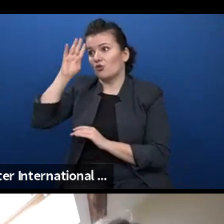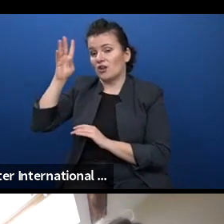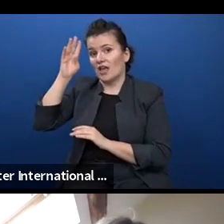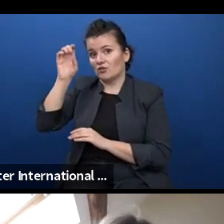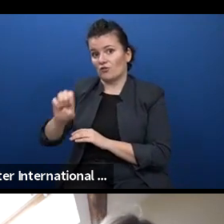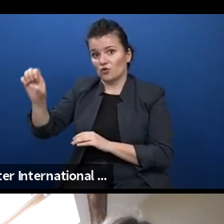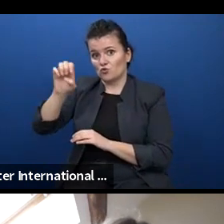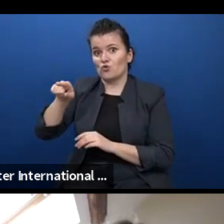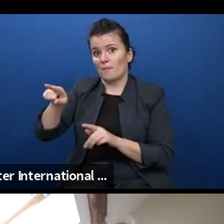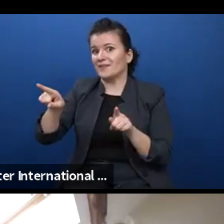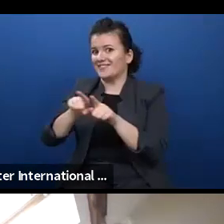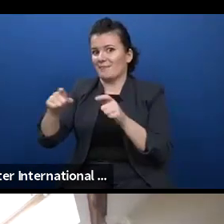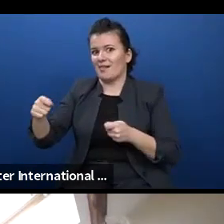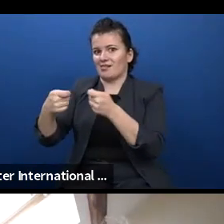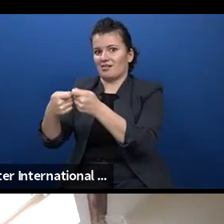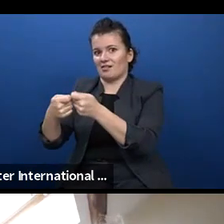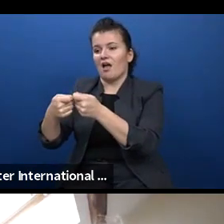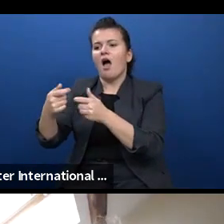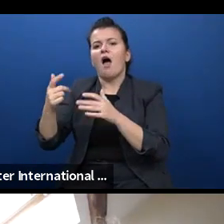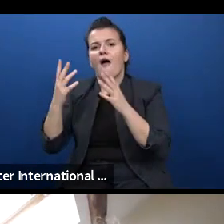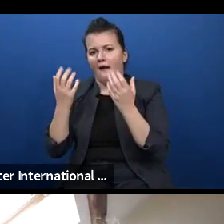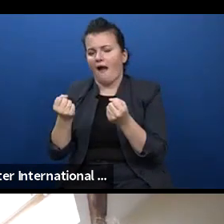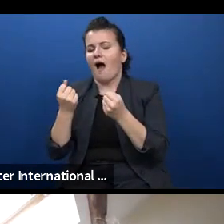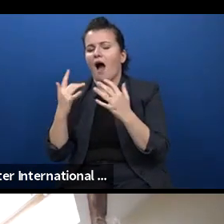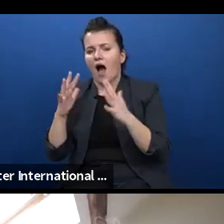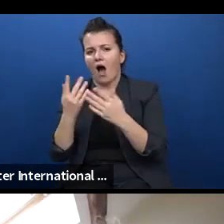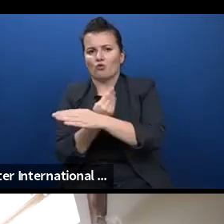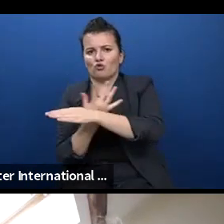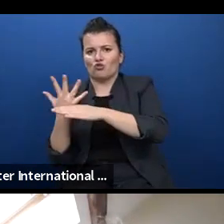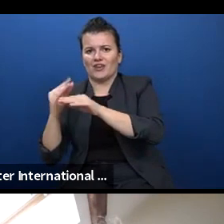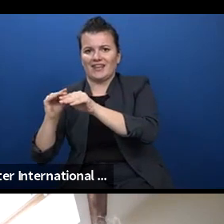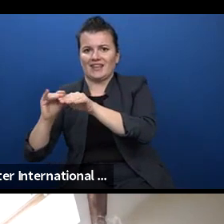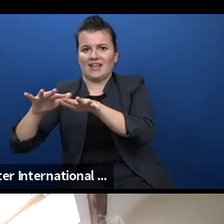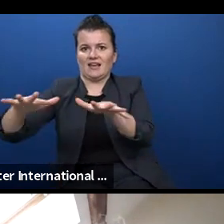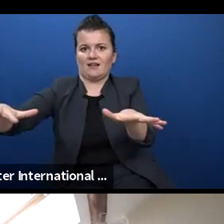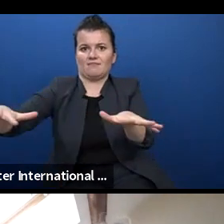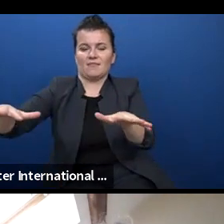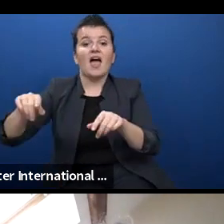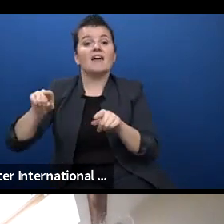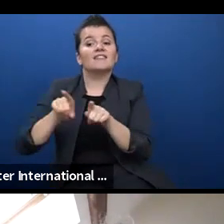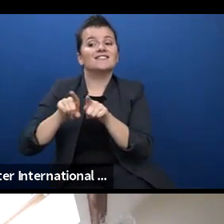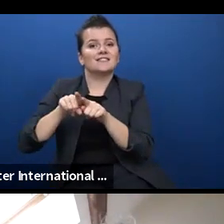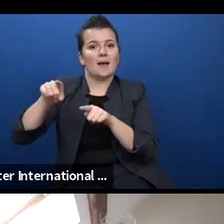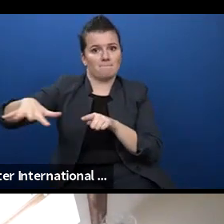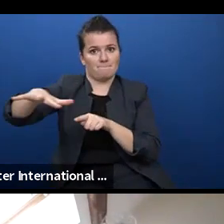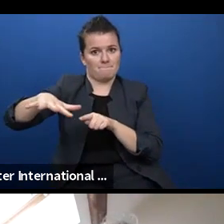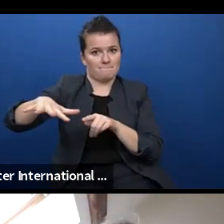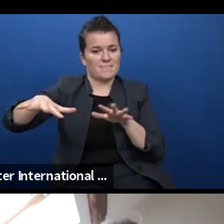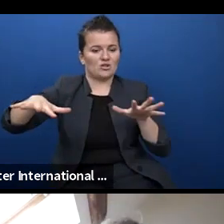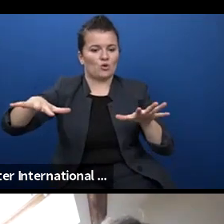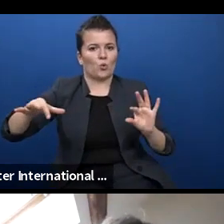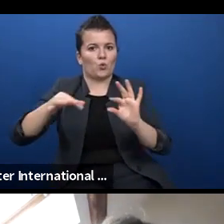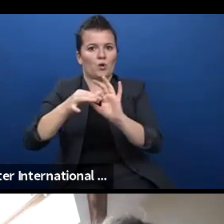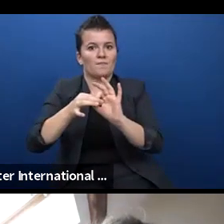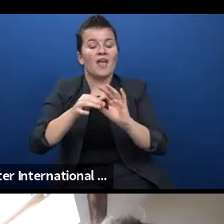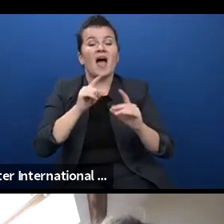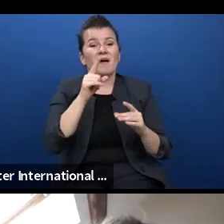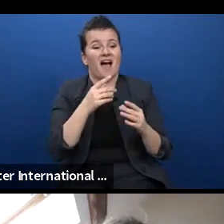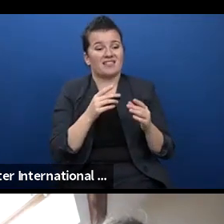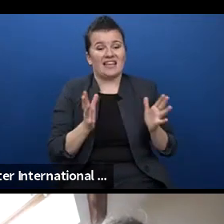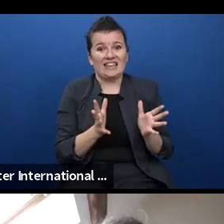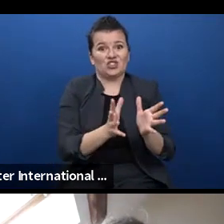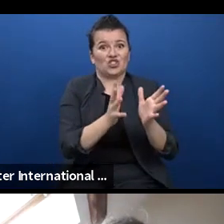stricter standard on greening initiatives and so on. That is definitely a good place to learn. But I think we need more initiatives to go into